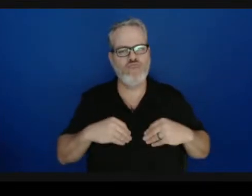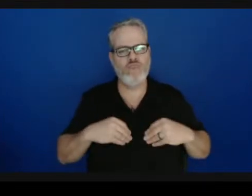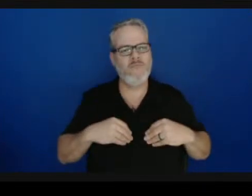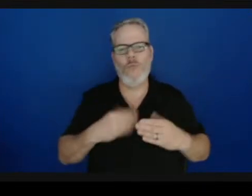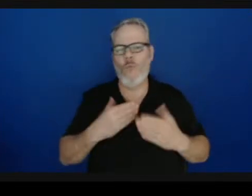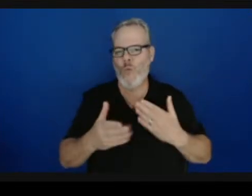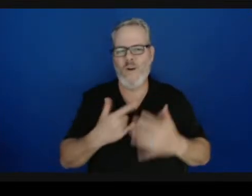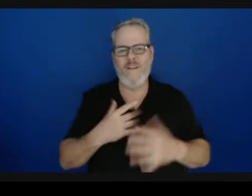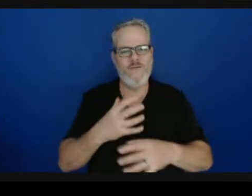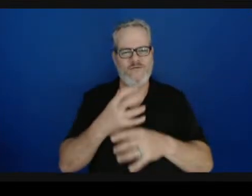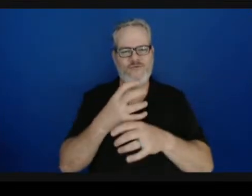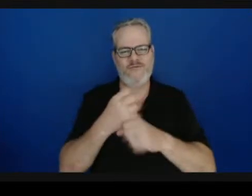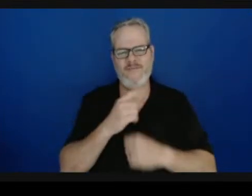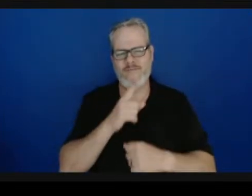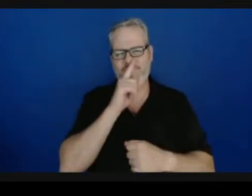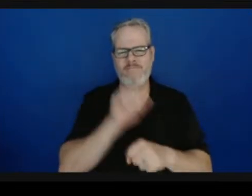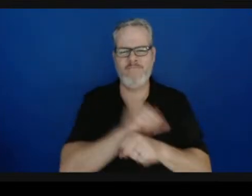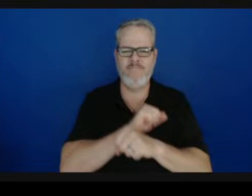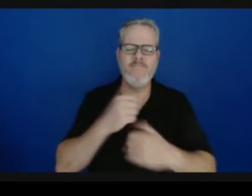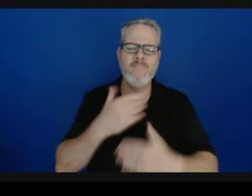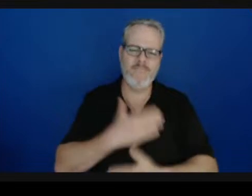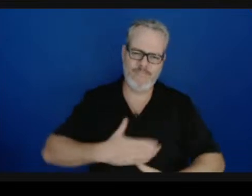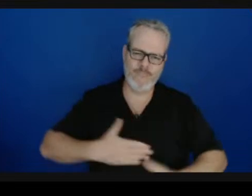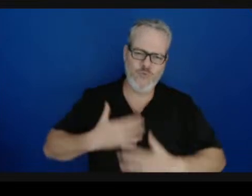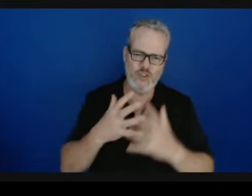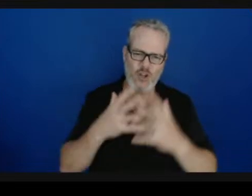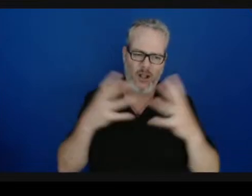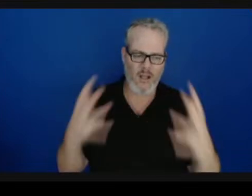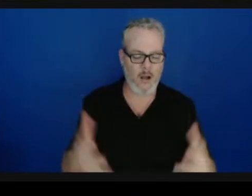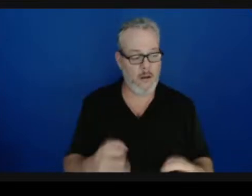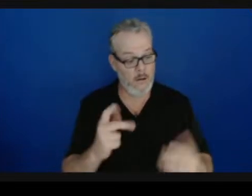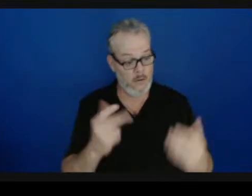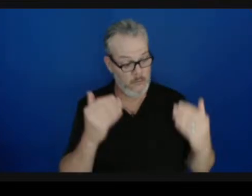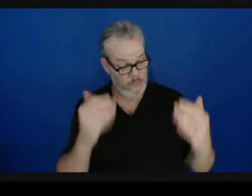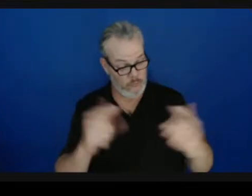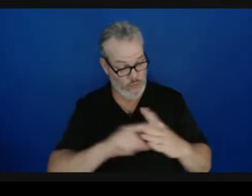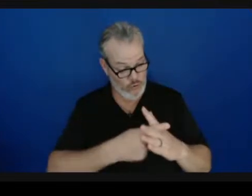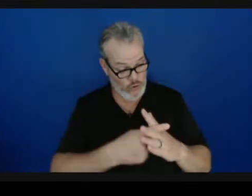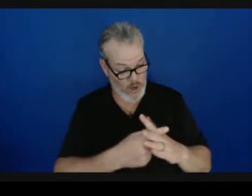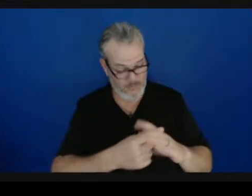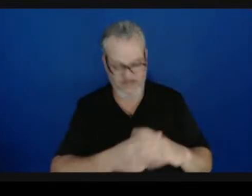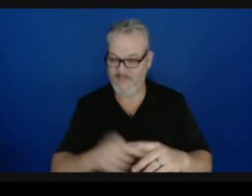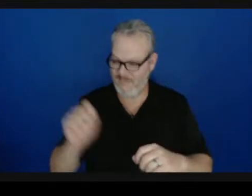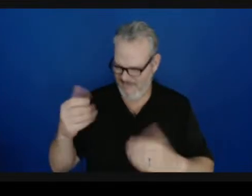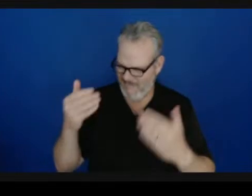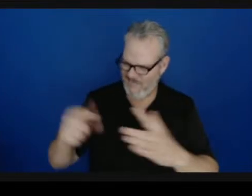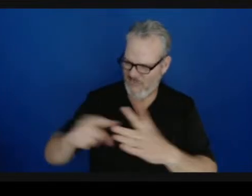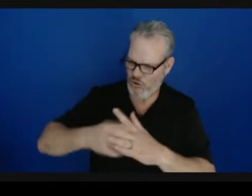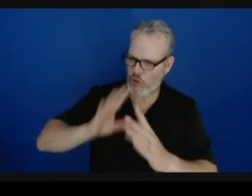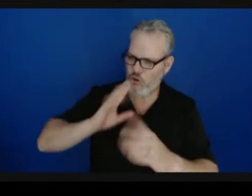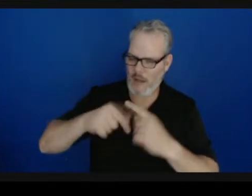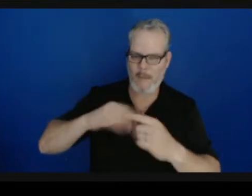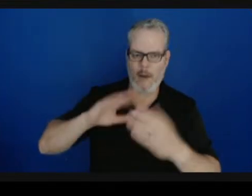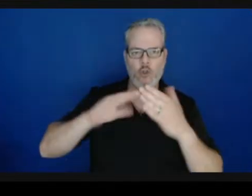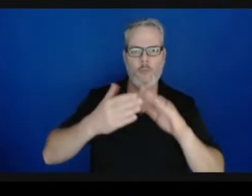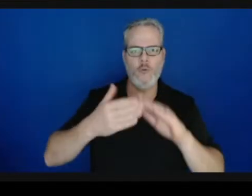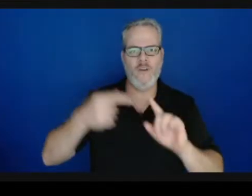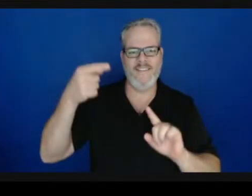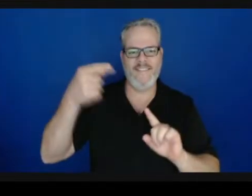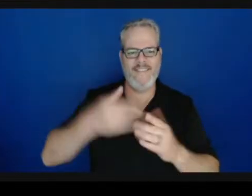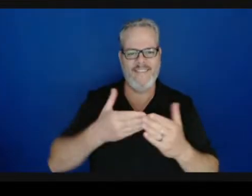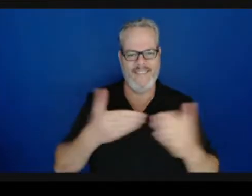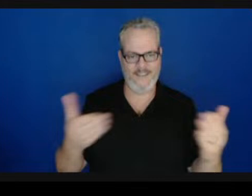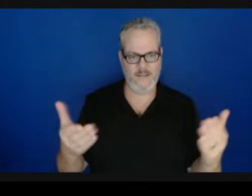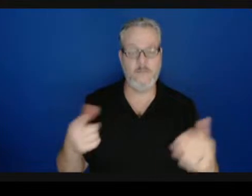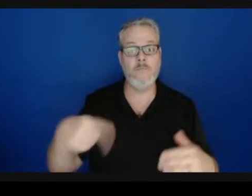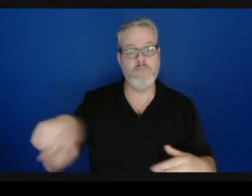appreciate it all. Well, let's jump into the community corner. What do you say? Yeah, let's do it. Let's see what's going on here. Well, as you guys